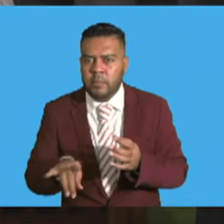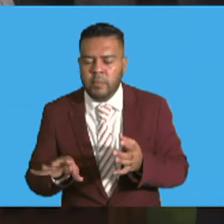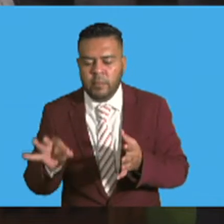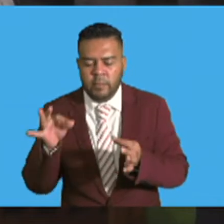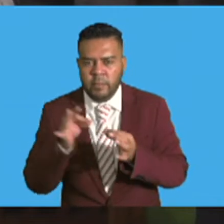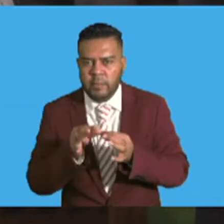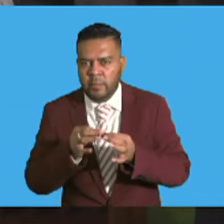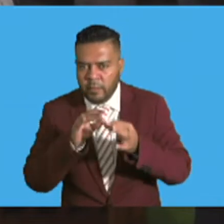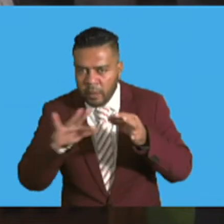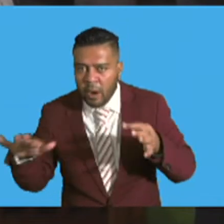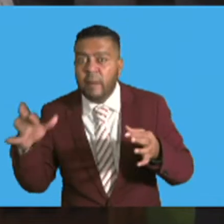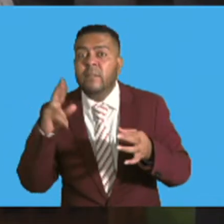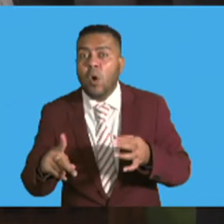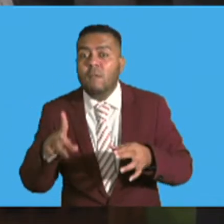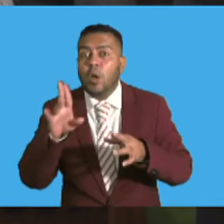Vanuatu.